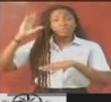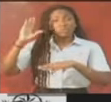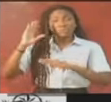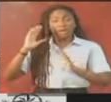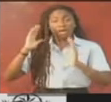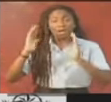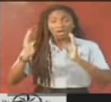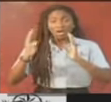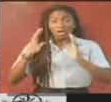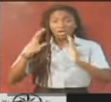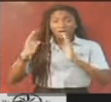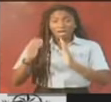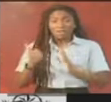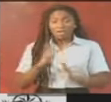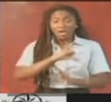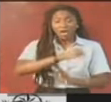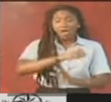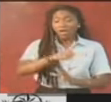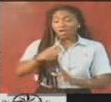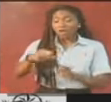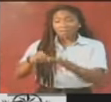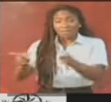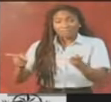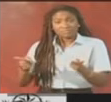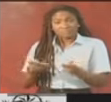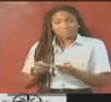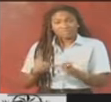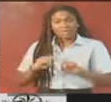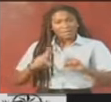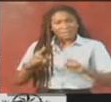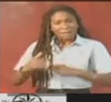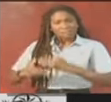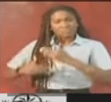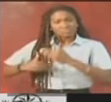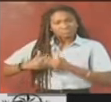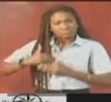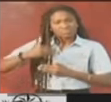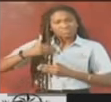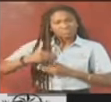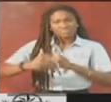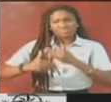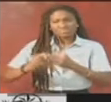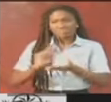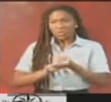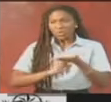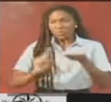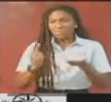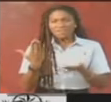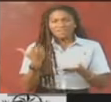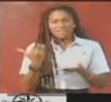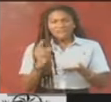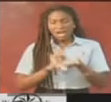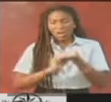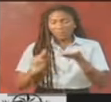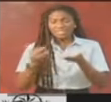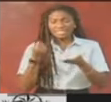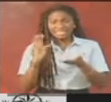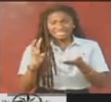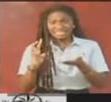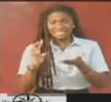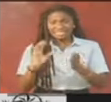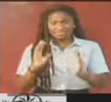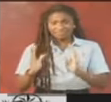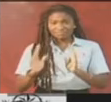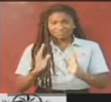However, as we fast forward and we look at epidemiological weeks 15 and 16, which again represents the period